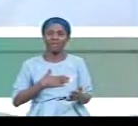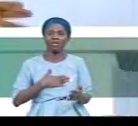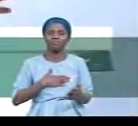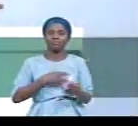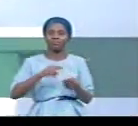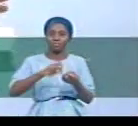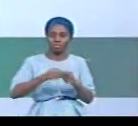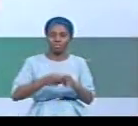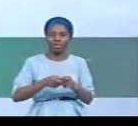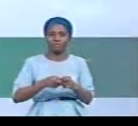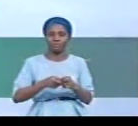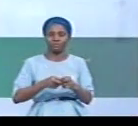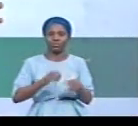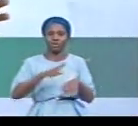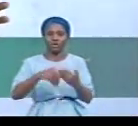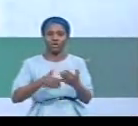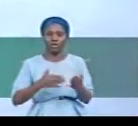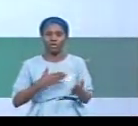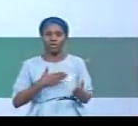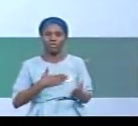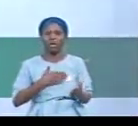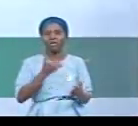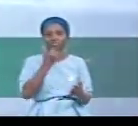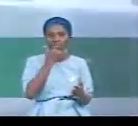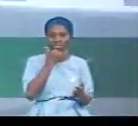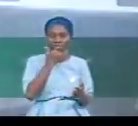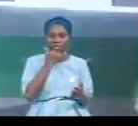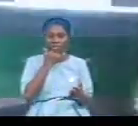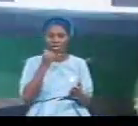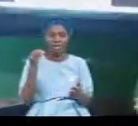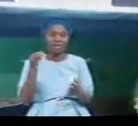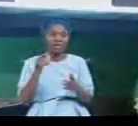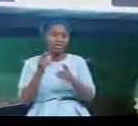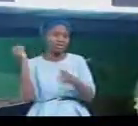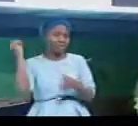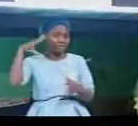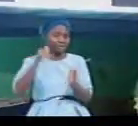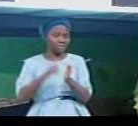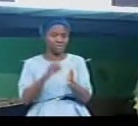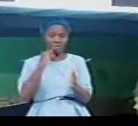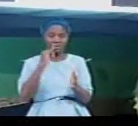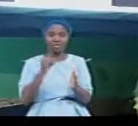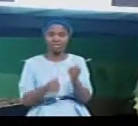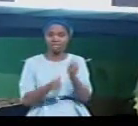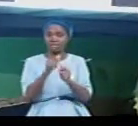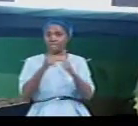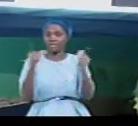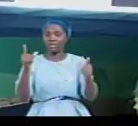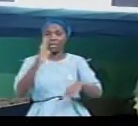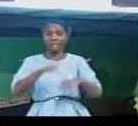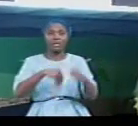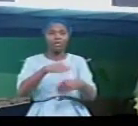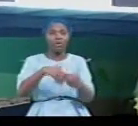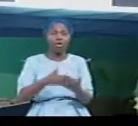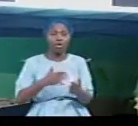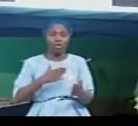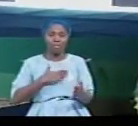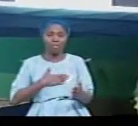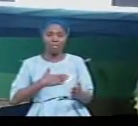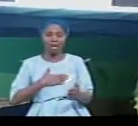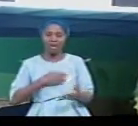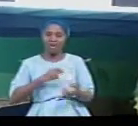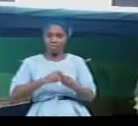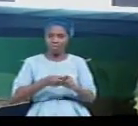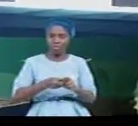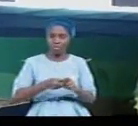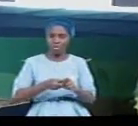Faith, grace that is greater than all my suffering. Grace that is greater